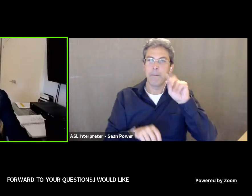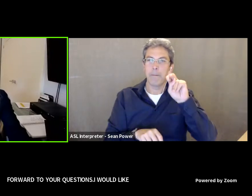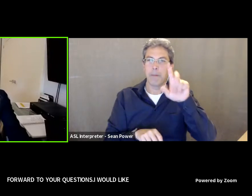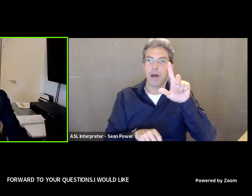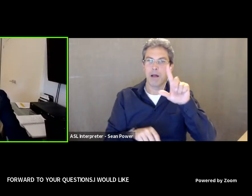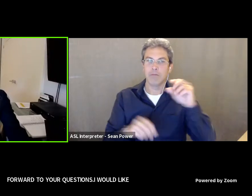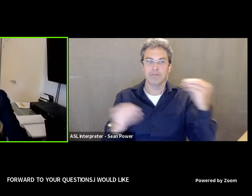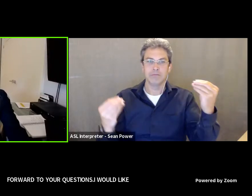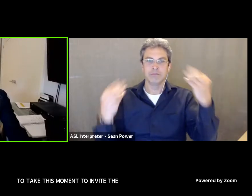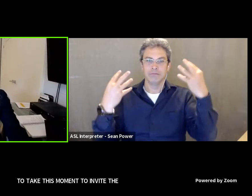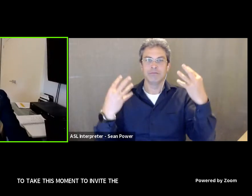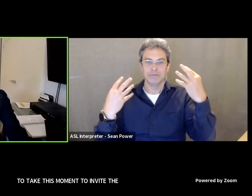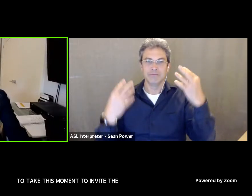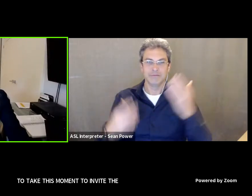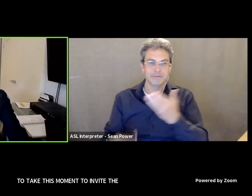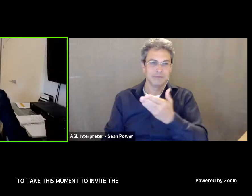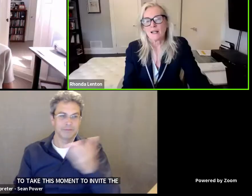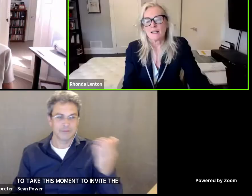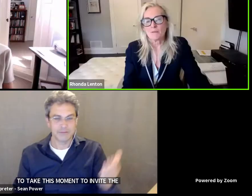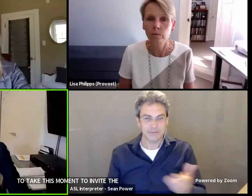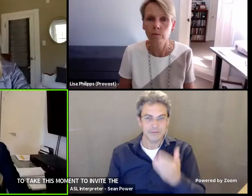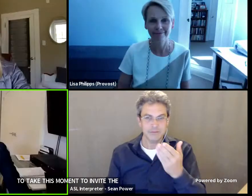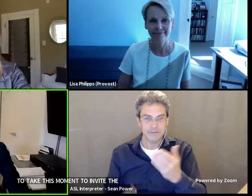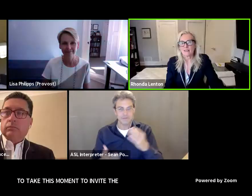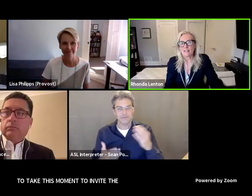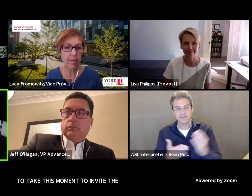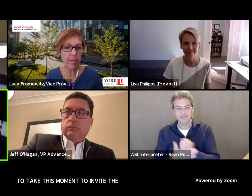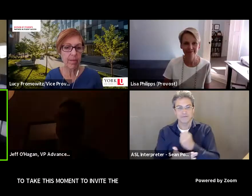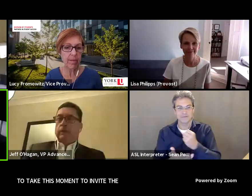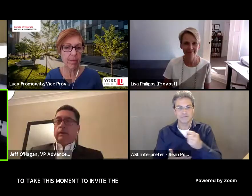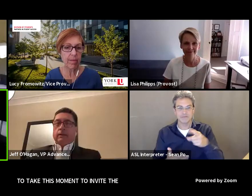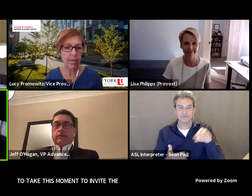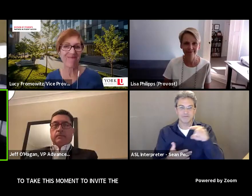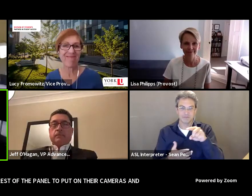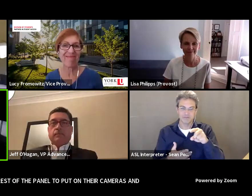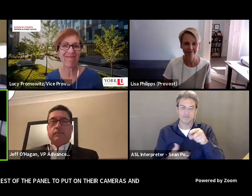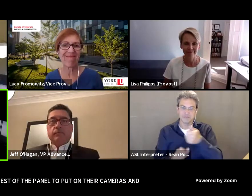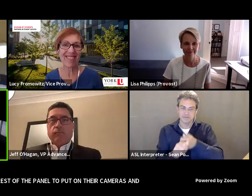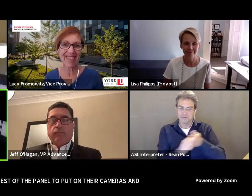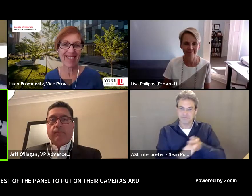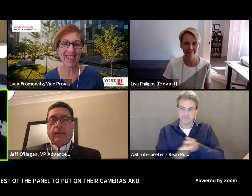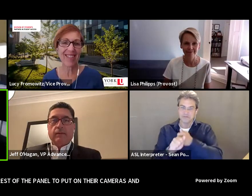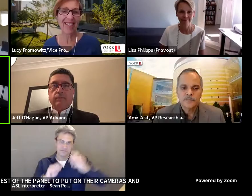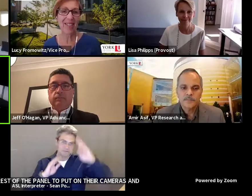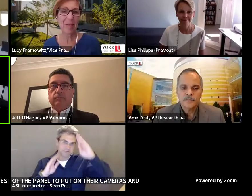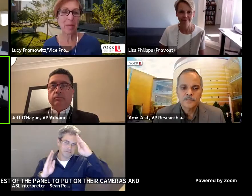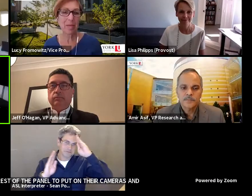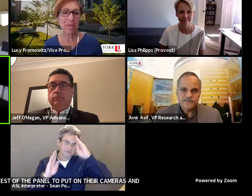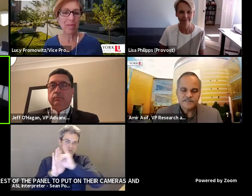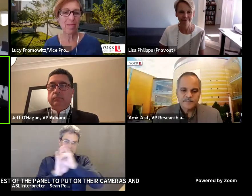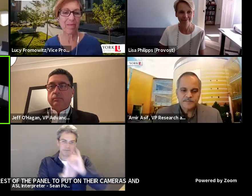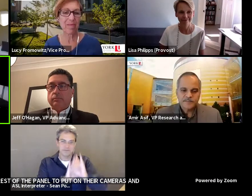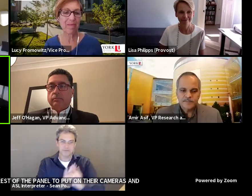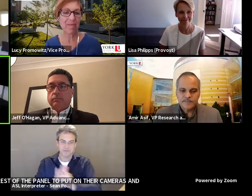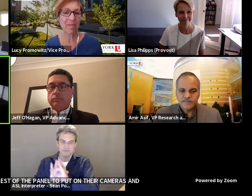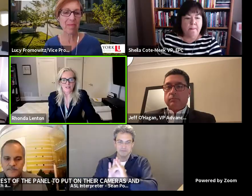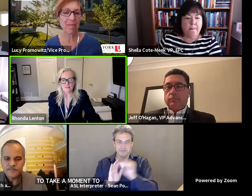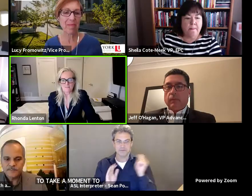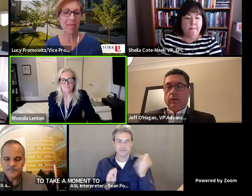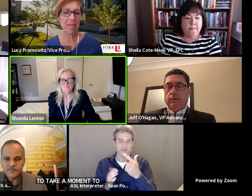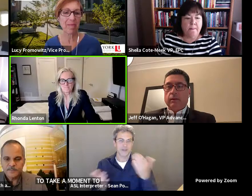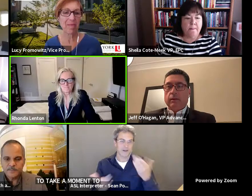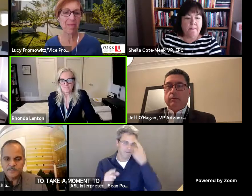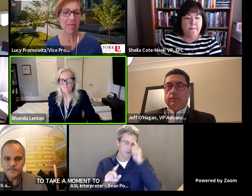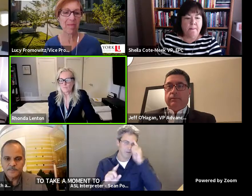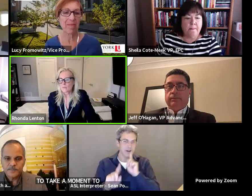their cameras and to take a moment to each identify themselves because we're all here to answer your